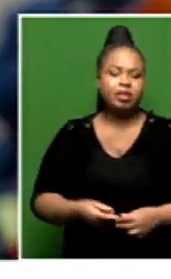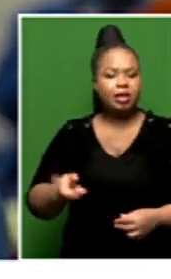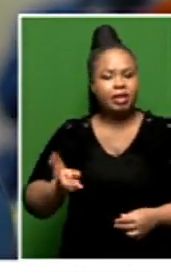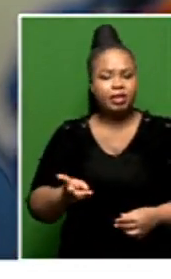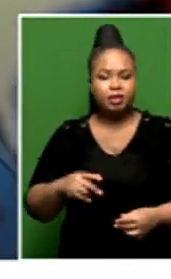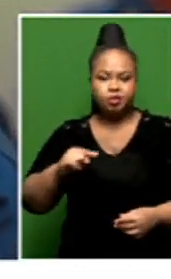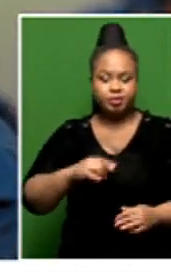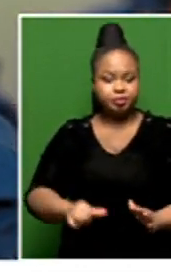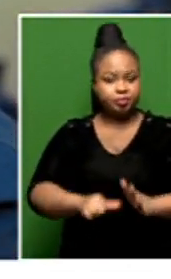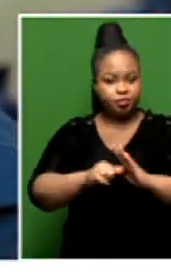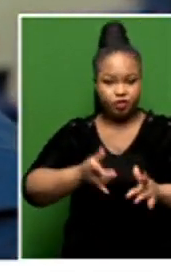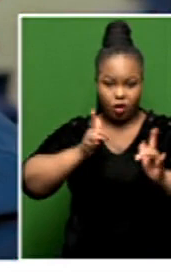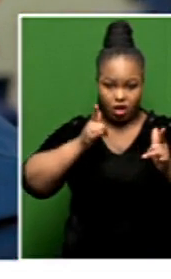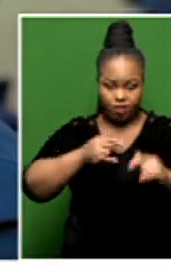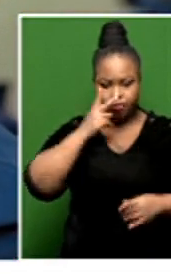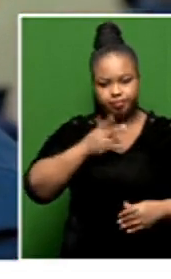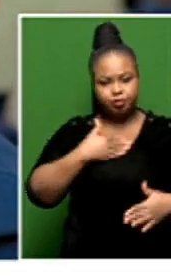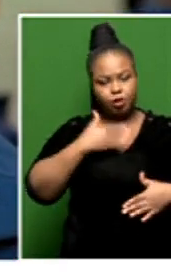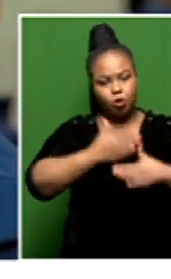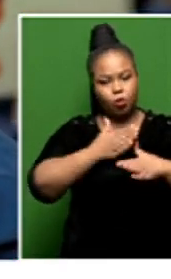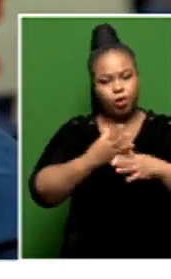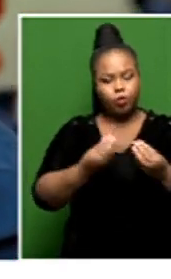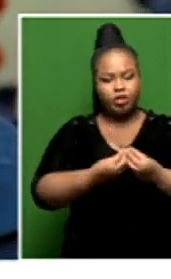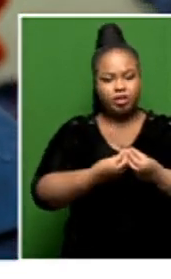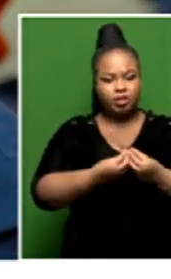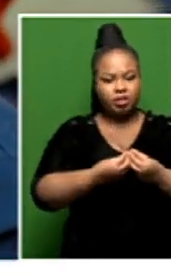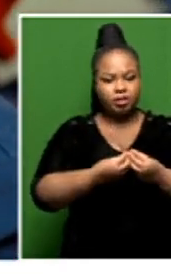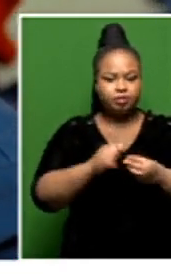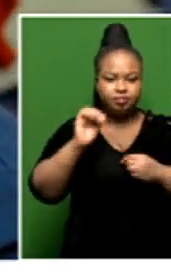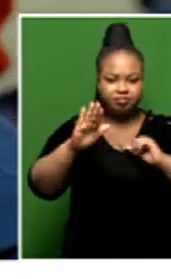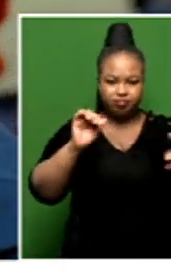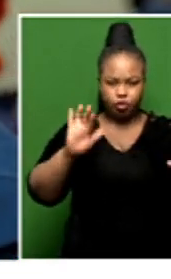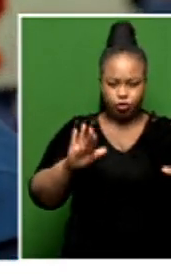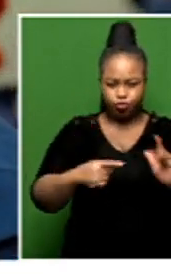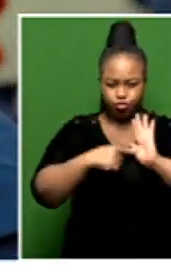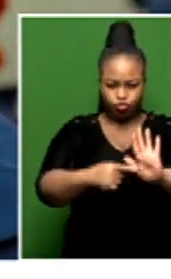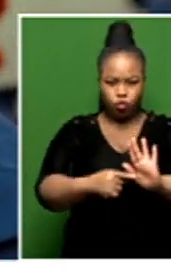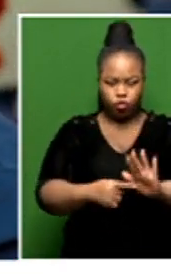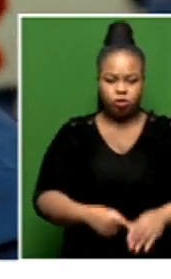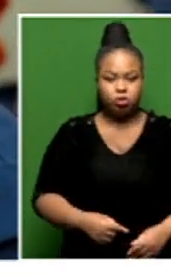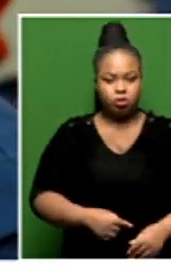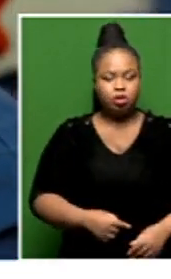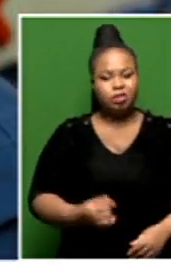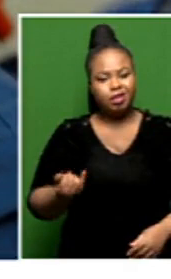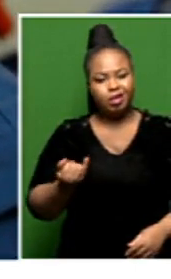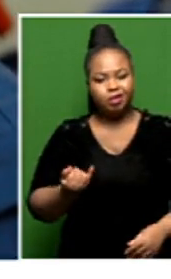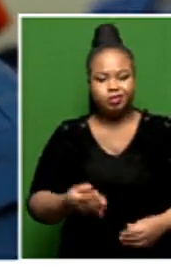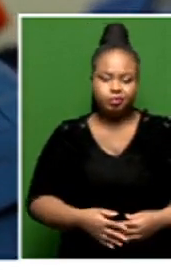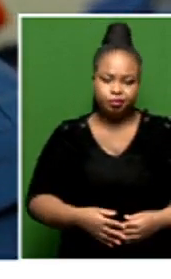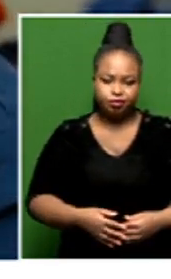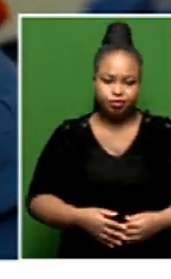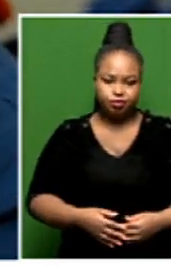importantly, if you watch the film, I work a lot with symbols, which indicates in terms